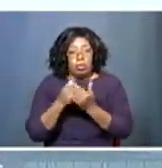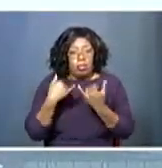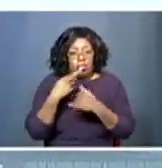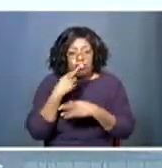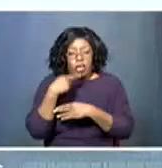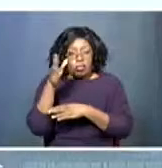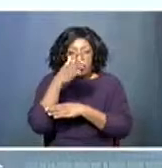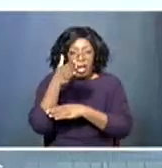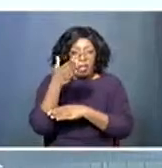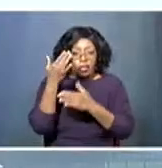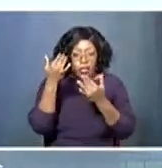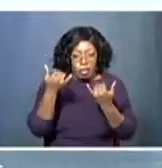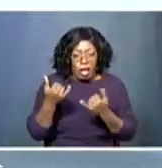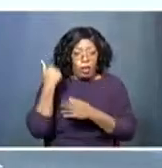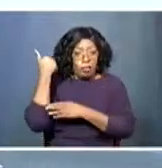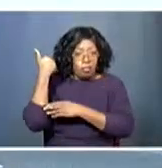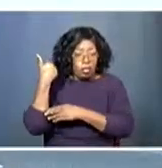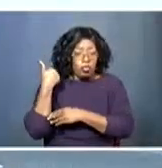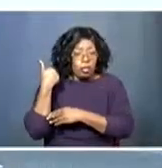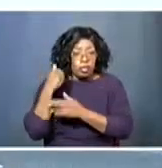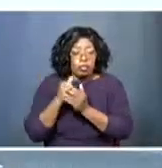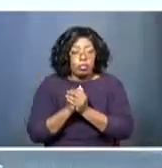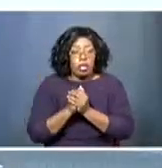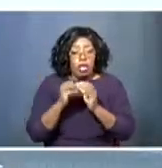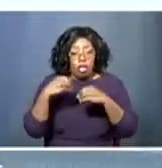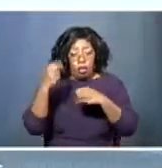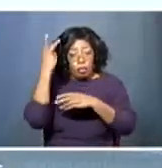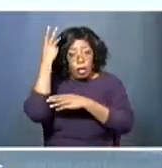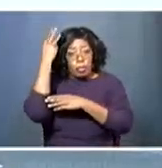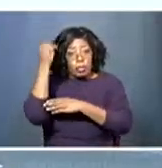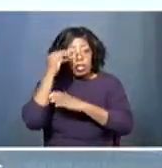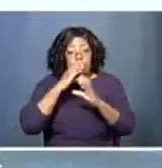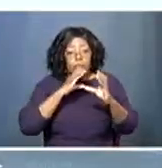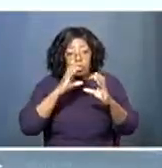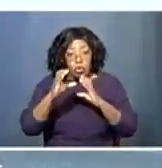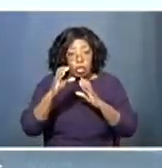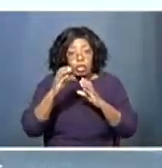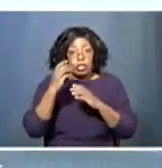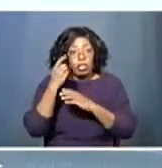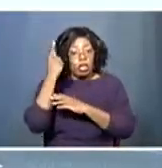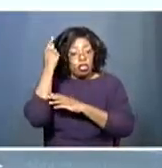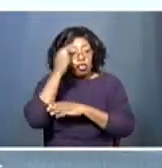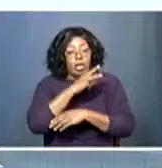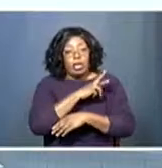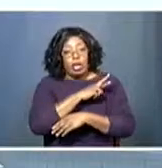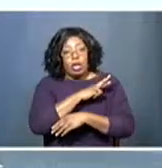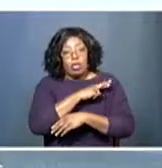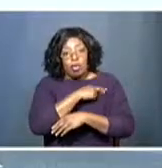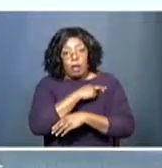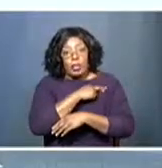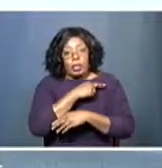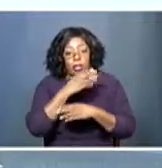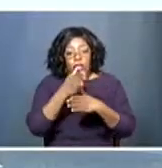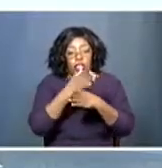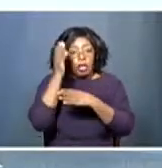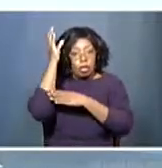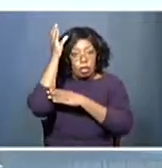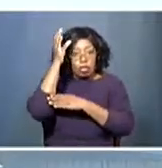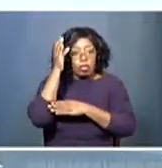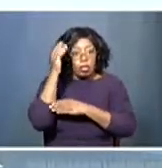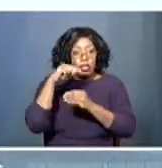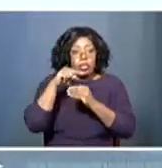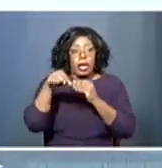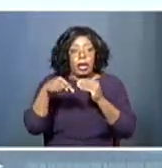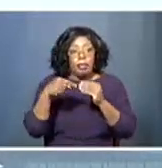current administration. This is Office of the Prime Minister Director of Communications Latre Ramming airs a series of concerns